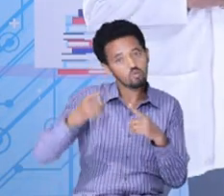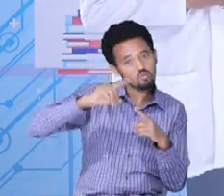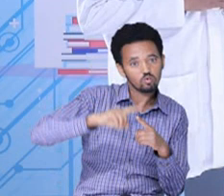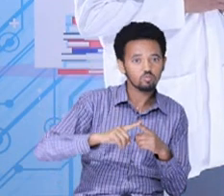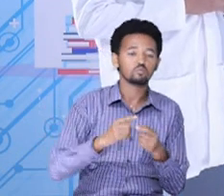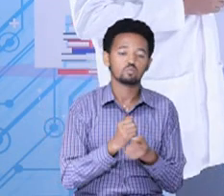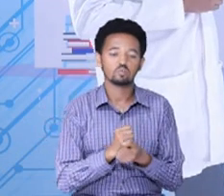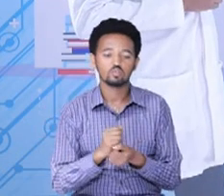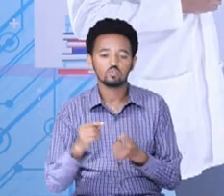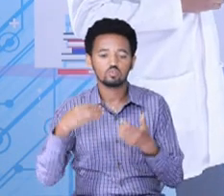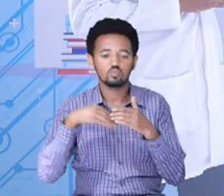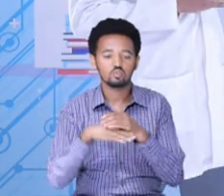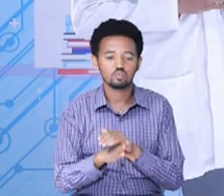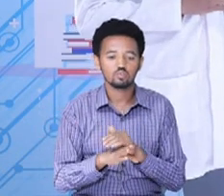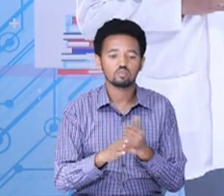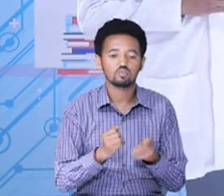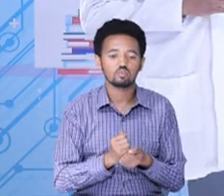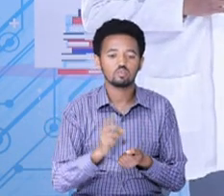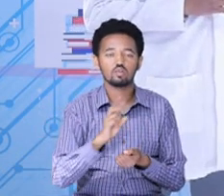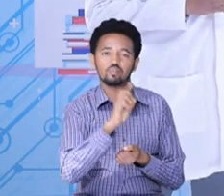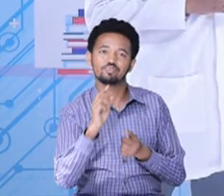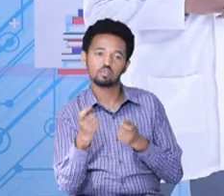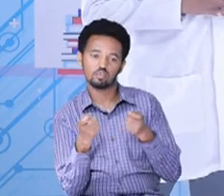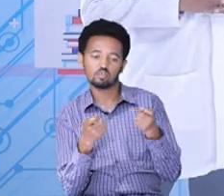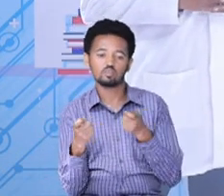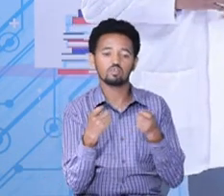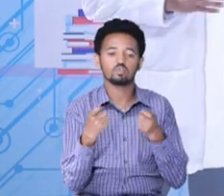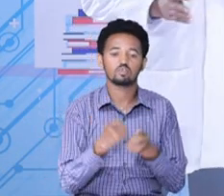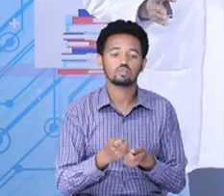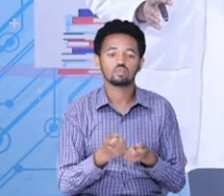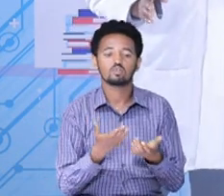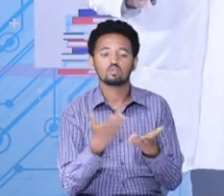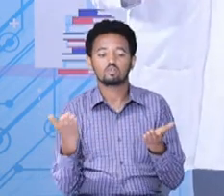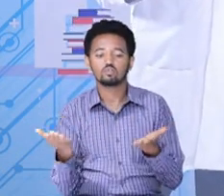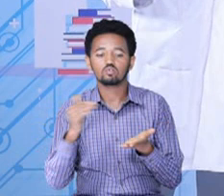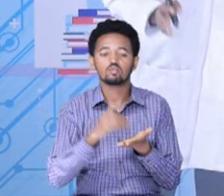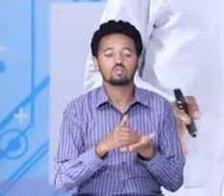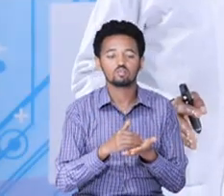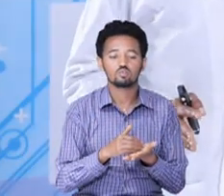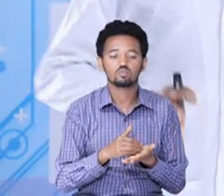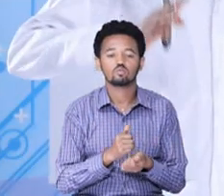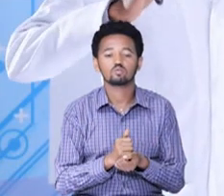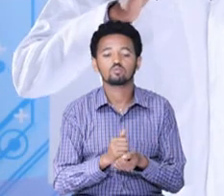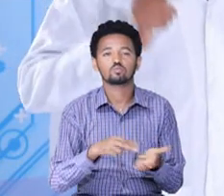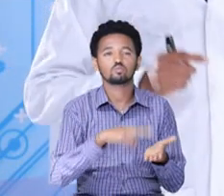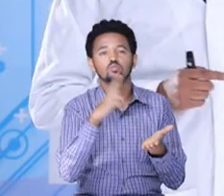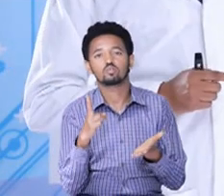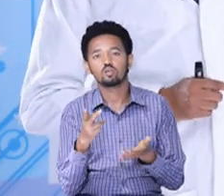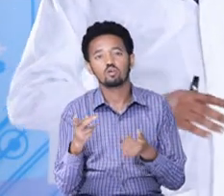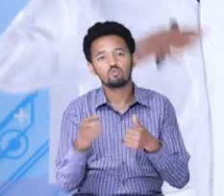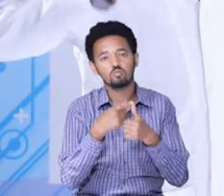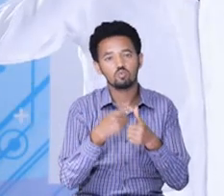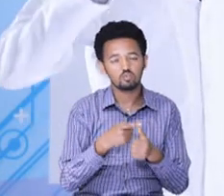Gold Coast and Nigeria. The nationalists pressure West Africa able to lead windfall of independence. The first